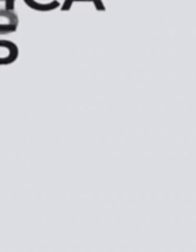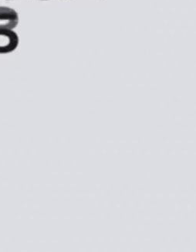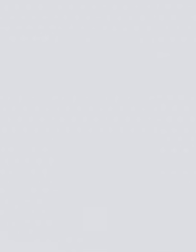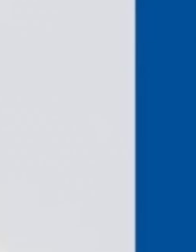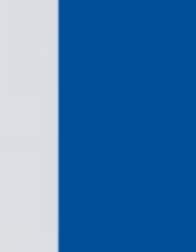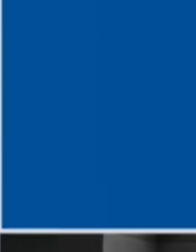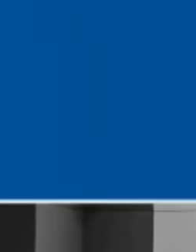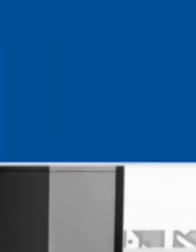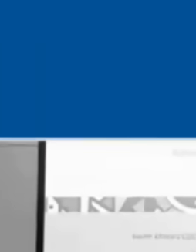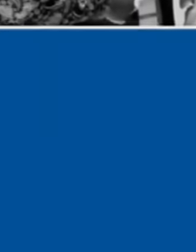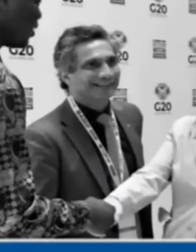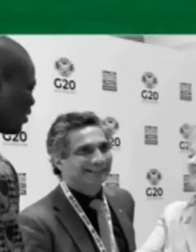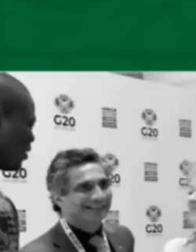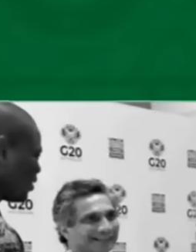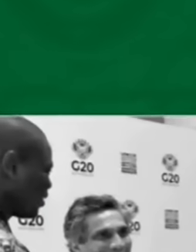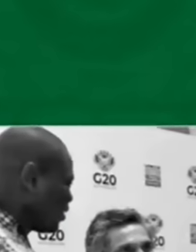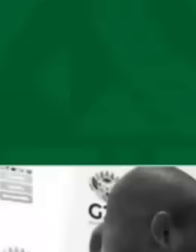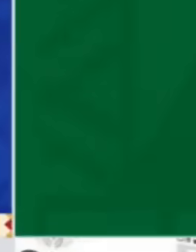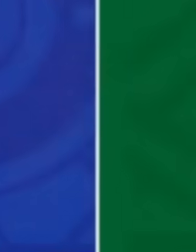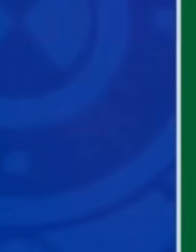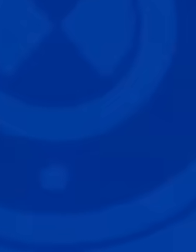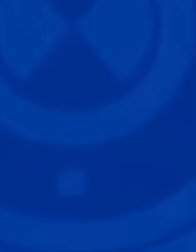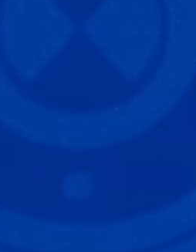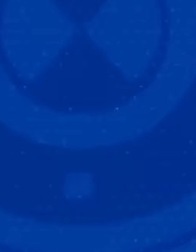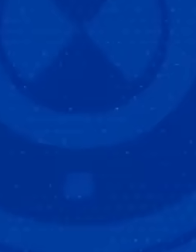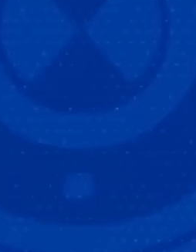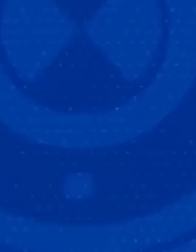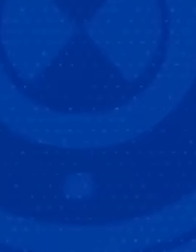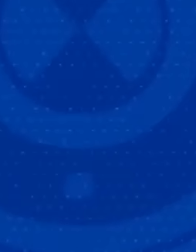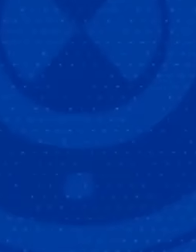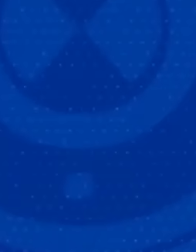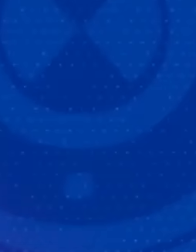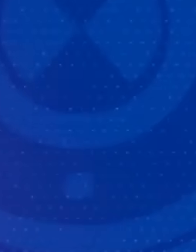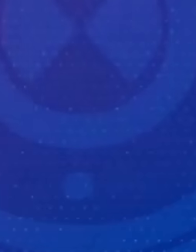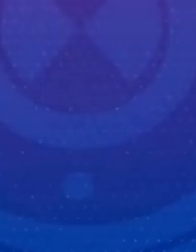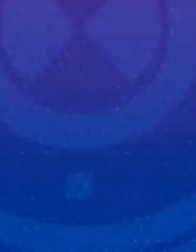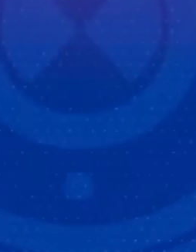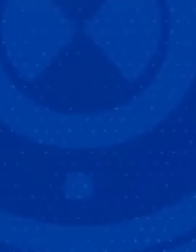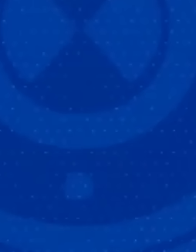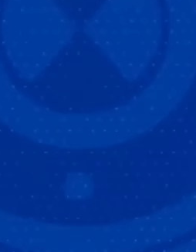SABC, host broadcaster of the G20 South Africa 2025.